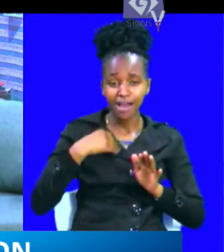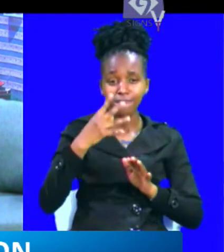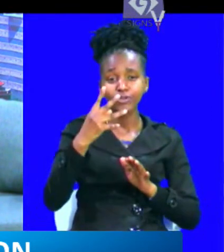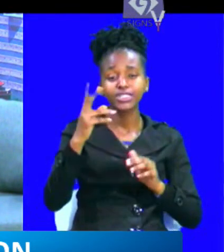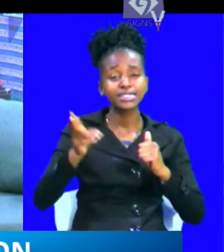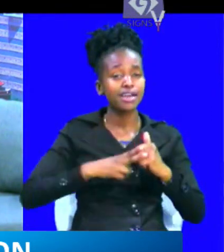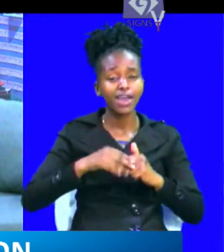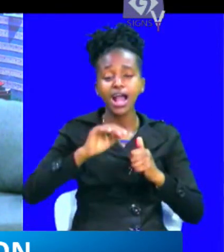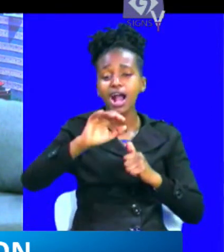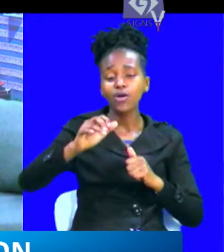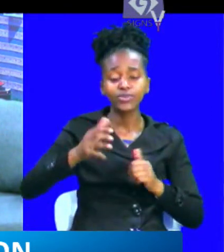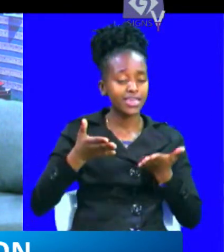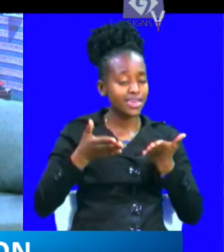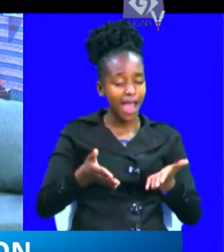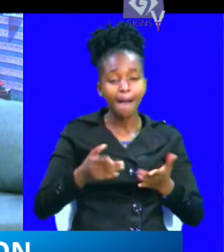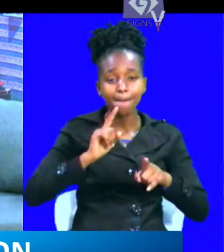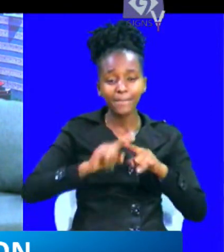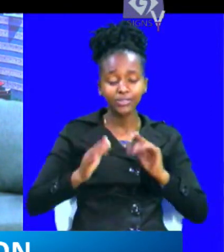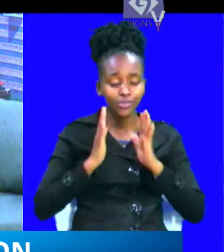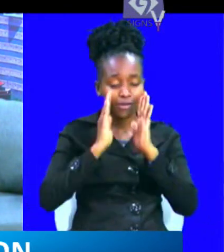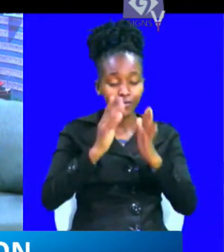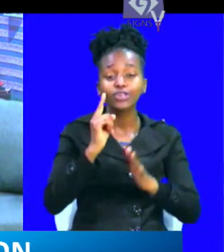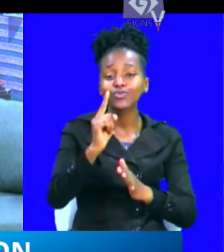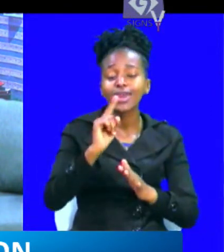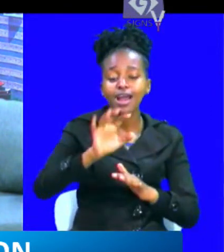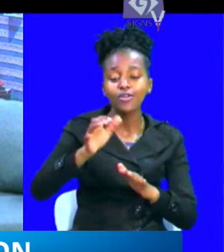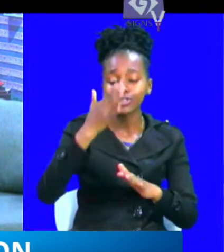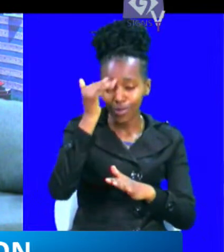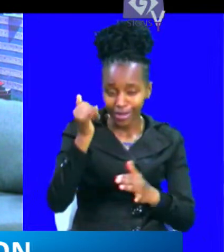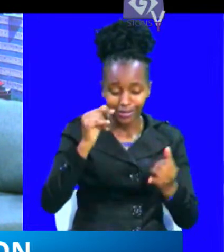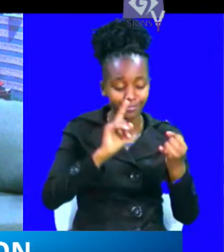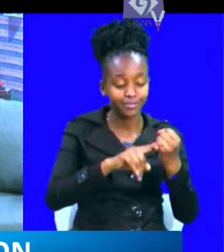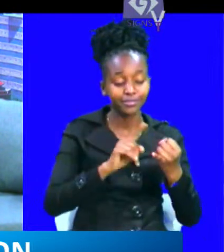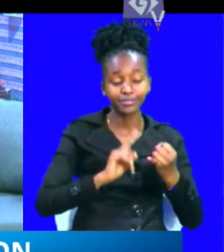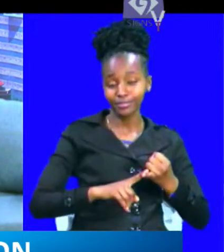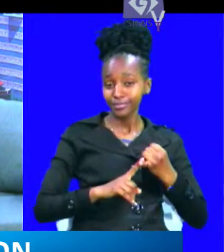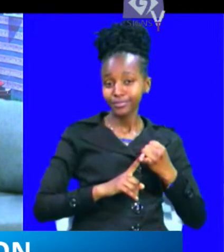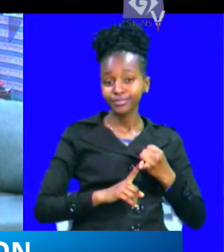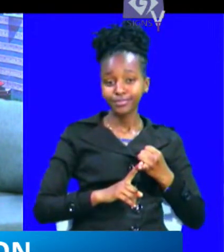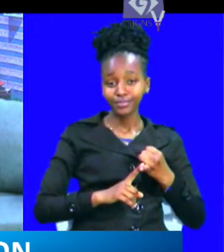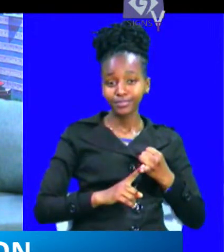counties in this Yes. country? Yes. Why Trans Nzoia alone? Okay, number one,